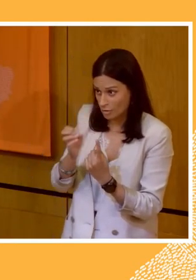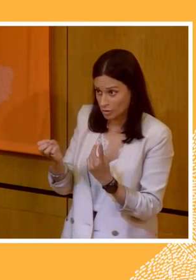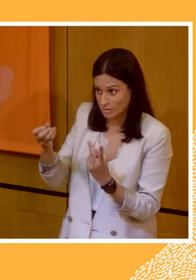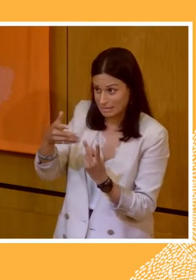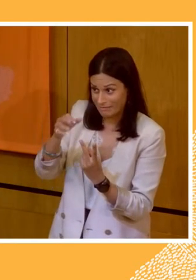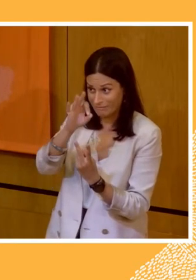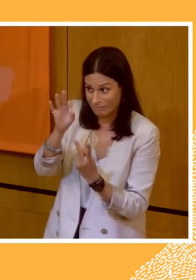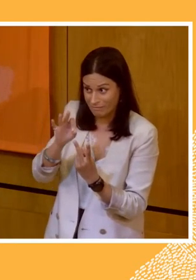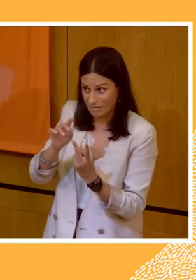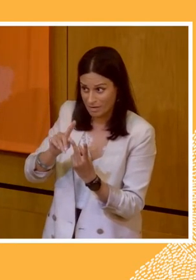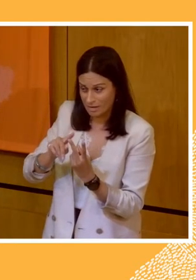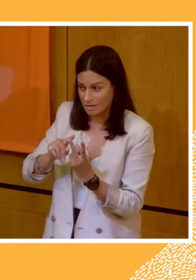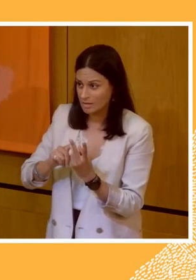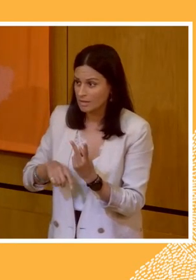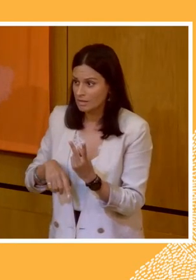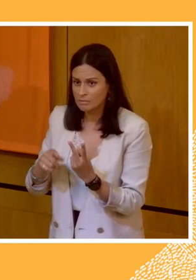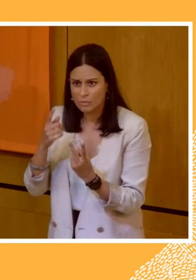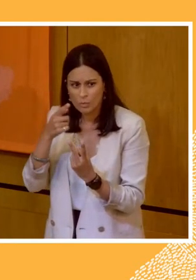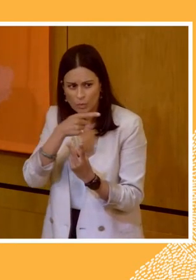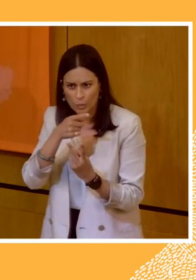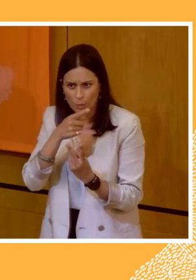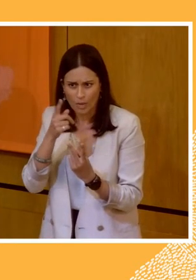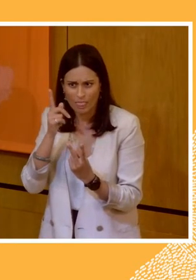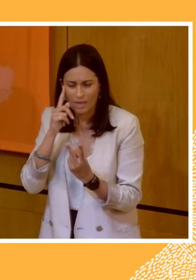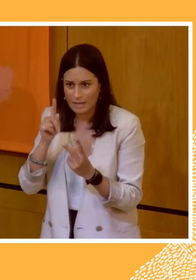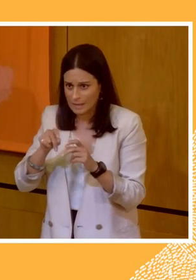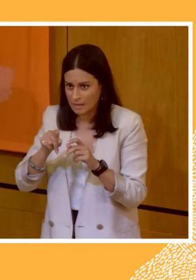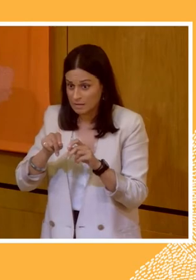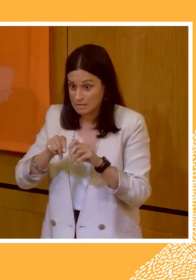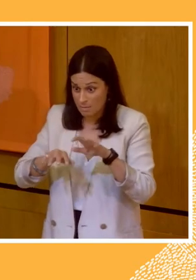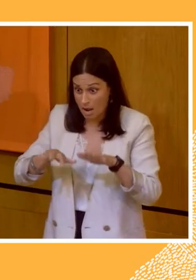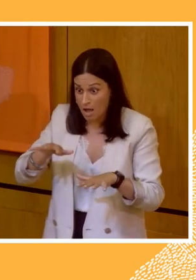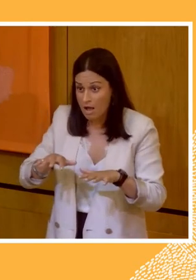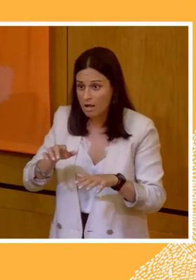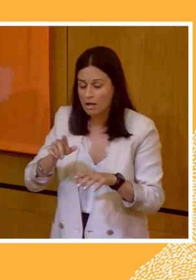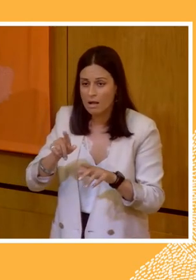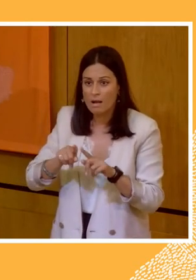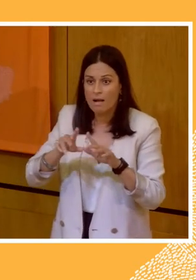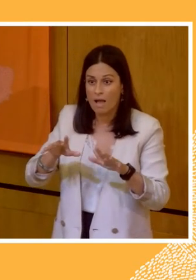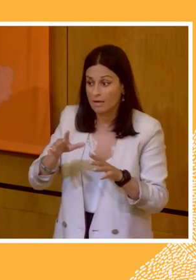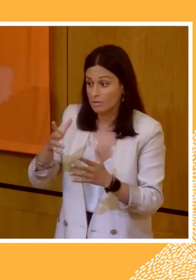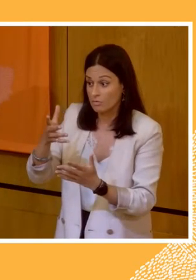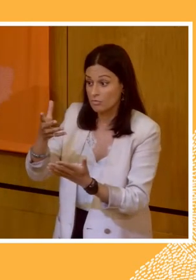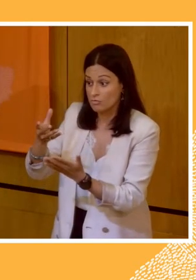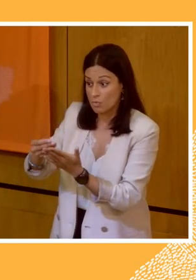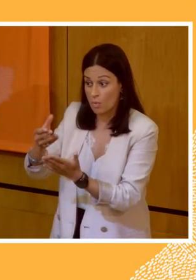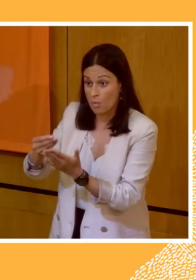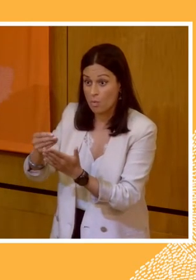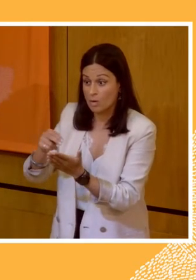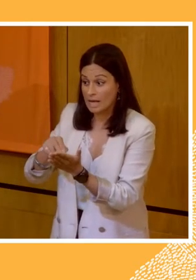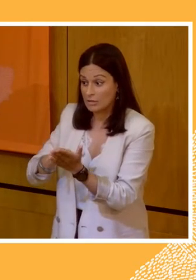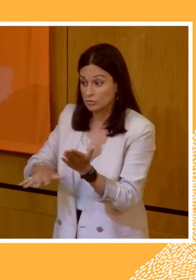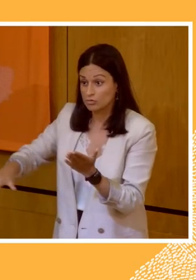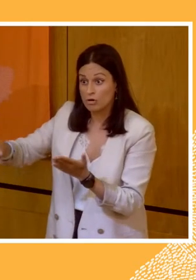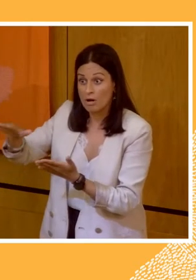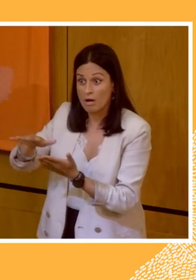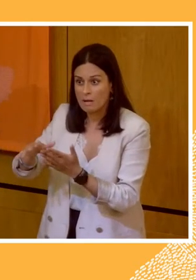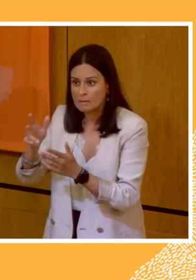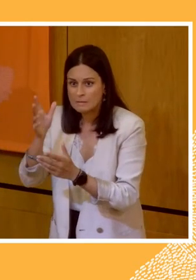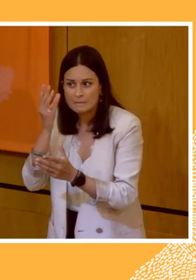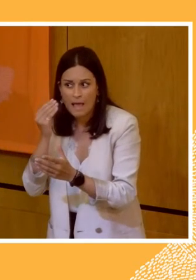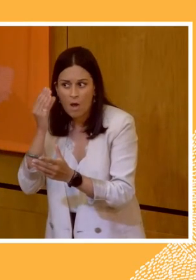the answer. And do you find similarities when you record nature sounds?